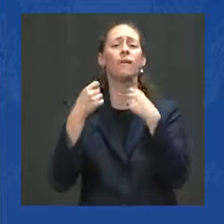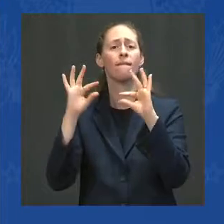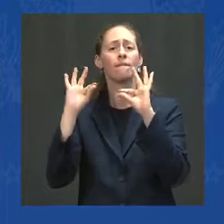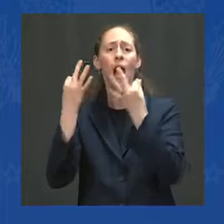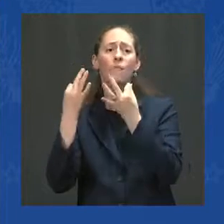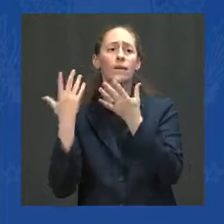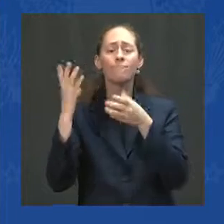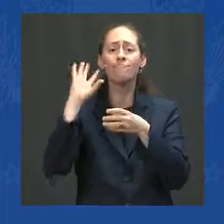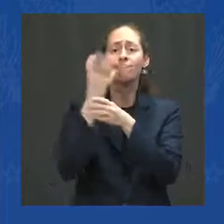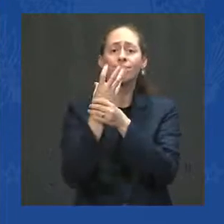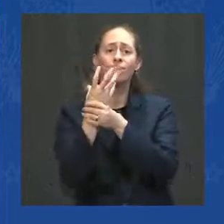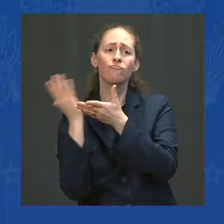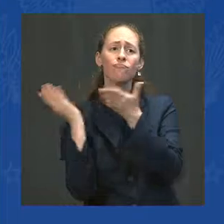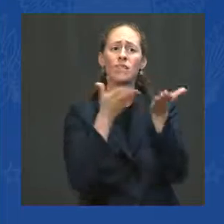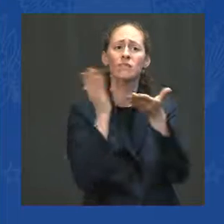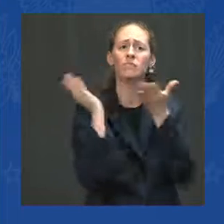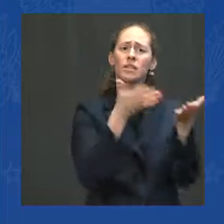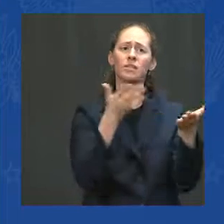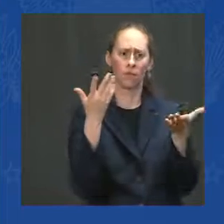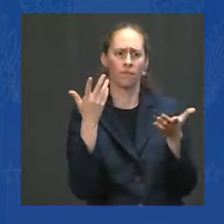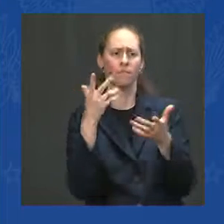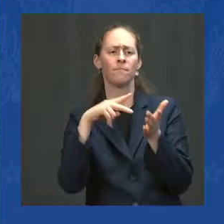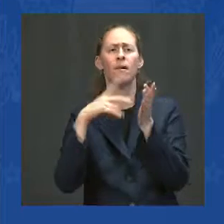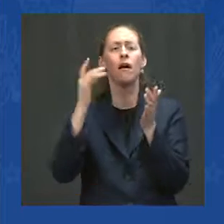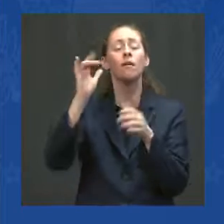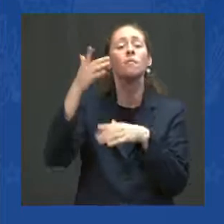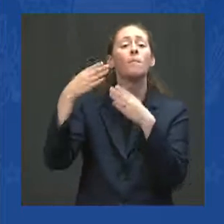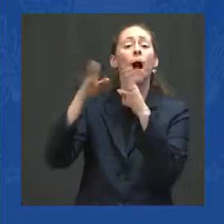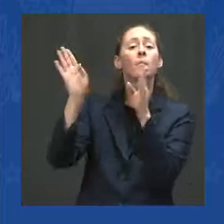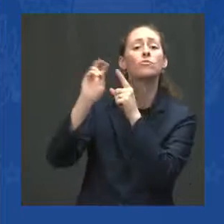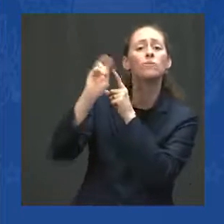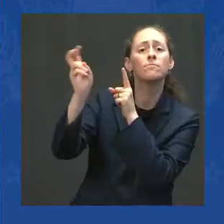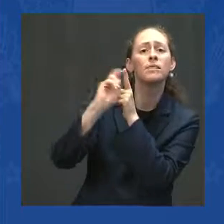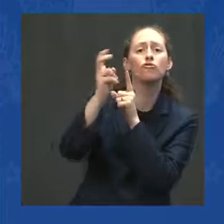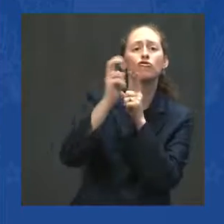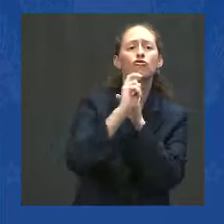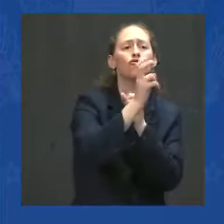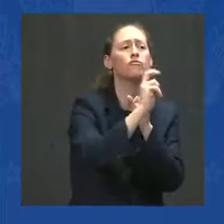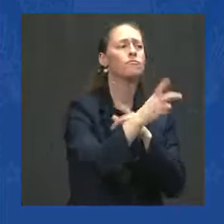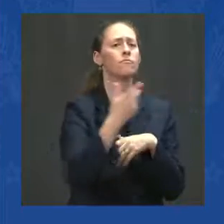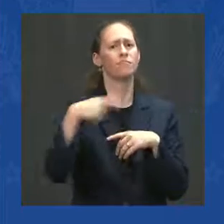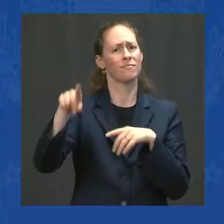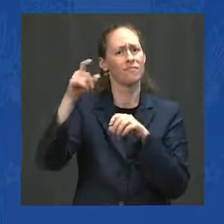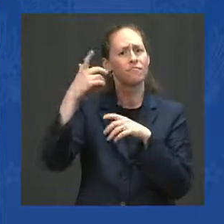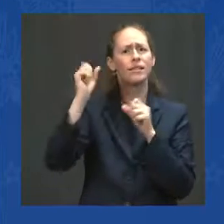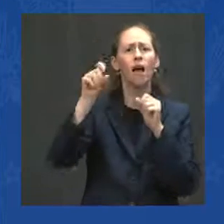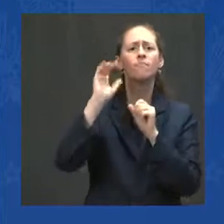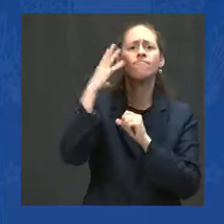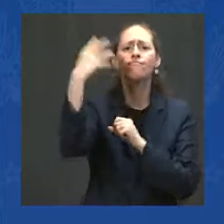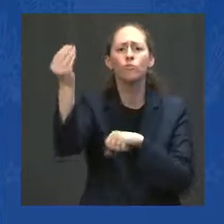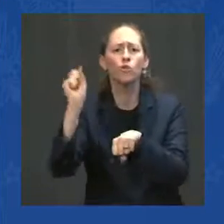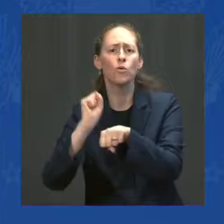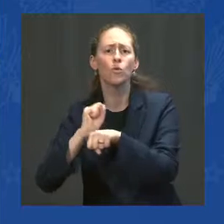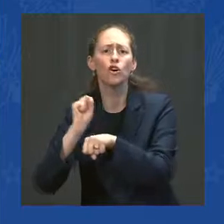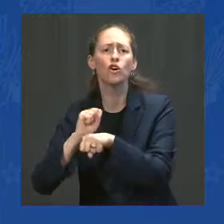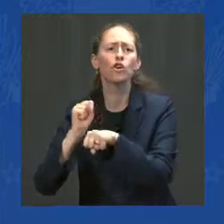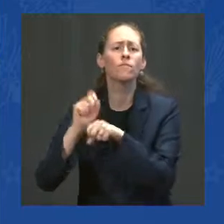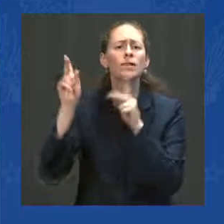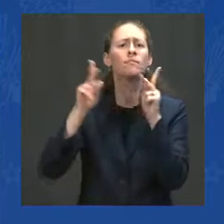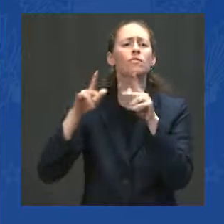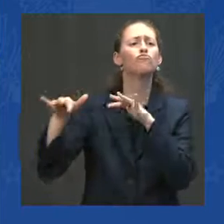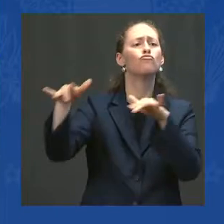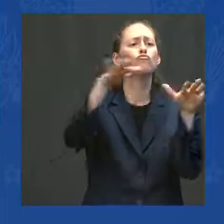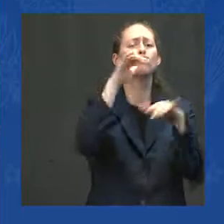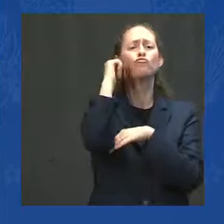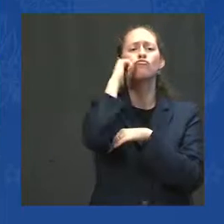we rely on to get to work. It will mean people in our nation won't have to drink water